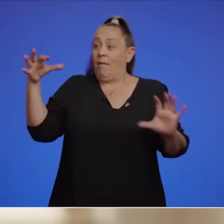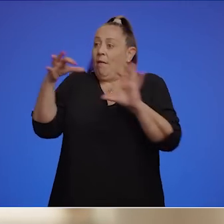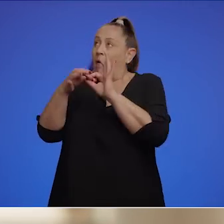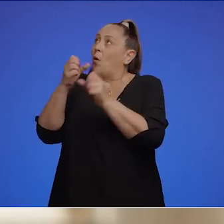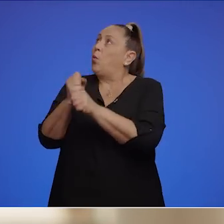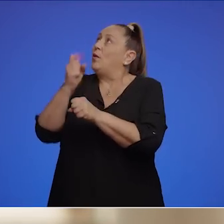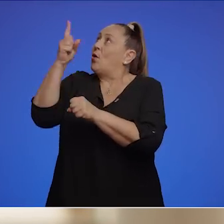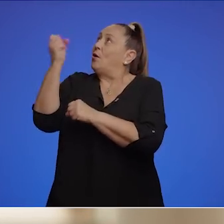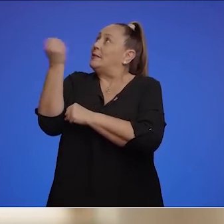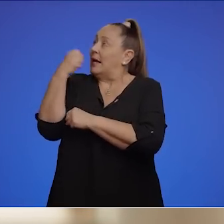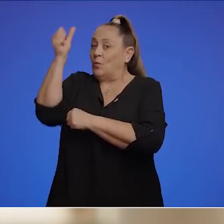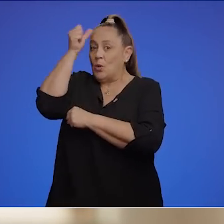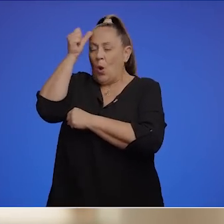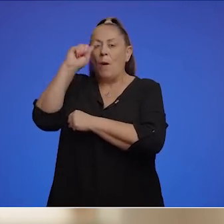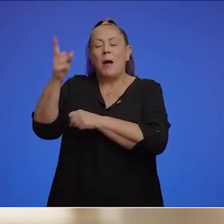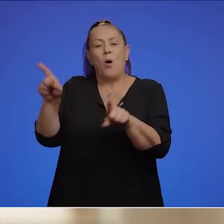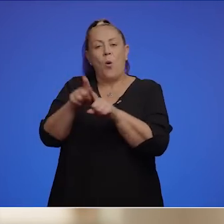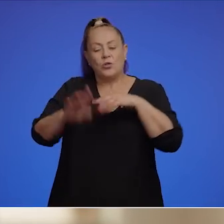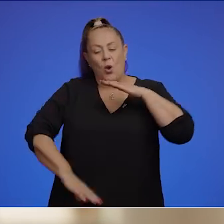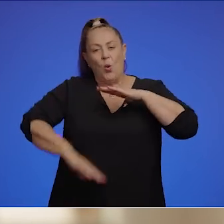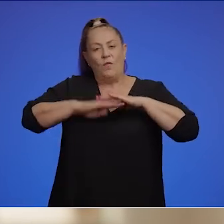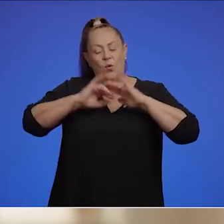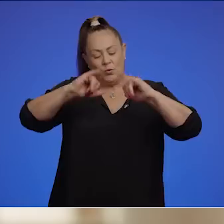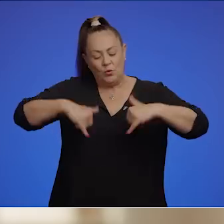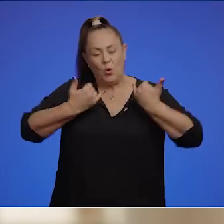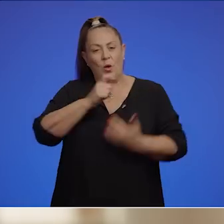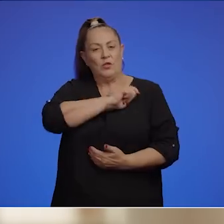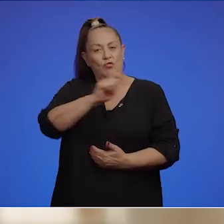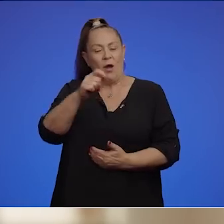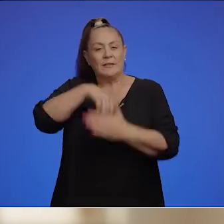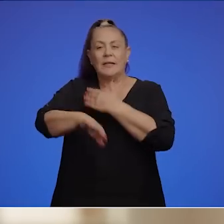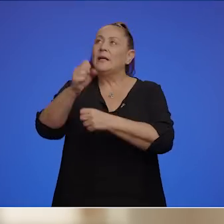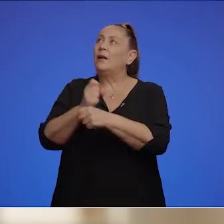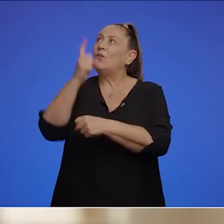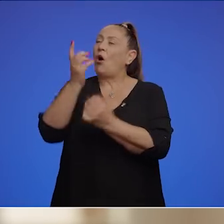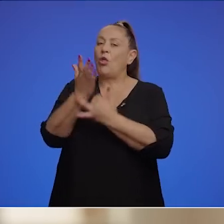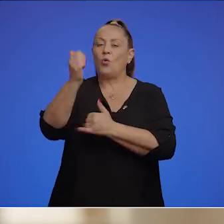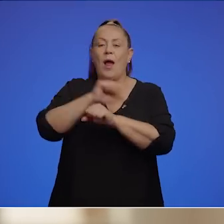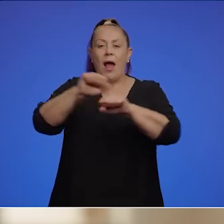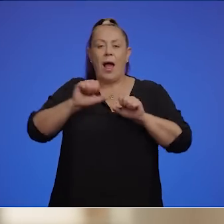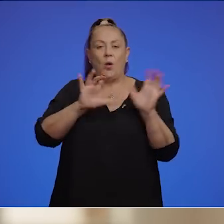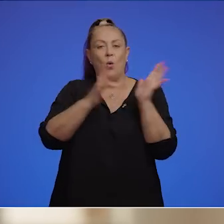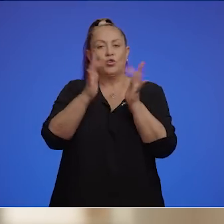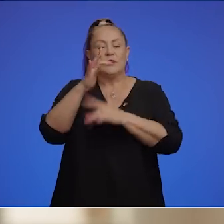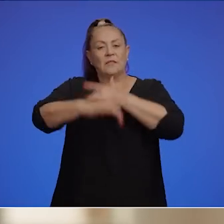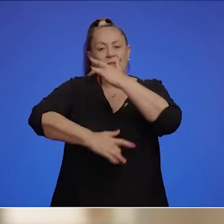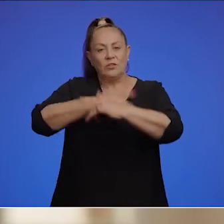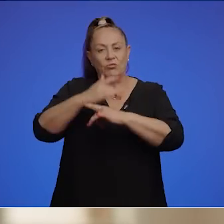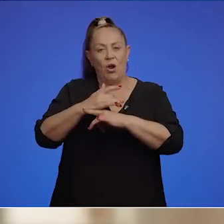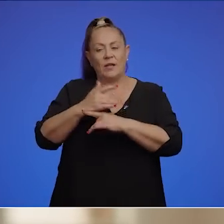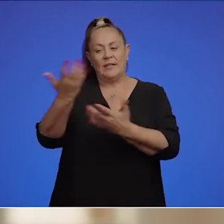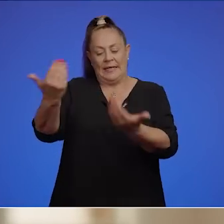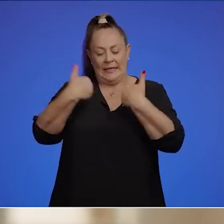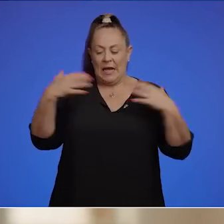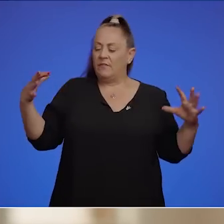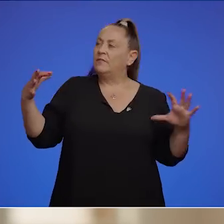but because we are filled with joyful trust in God through our Lord Jesus Christ, through whom we have